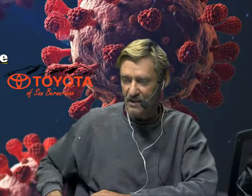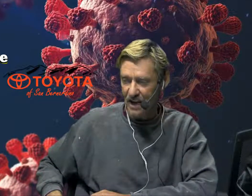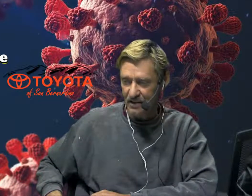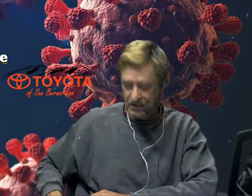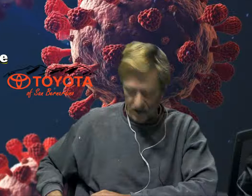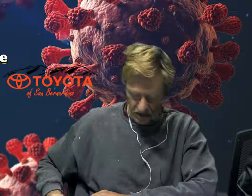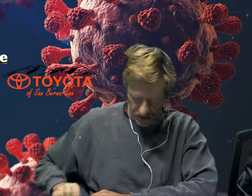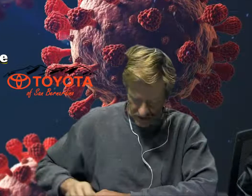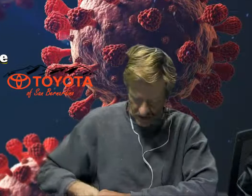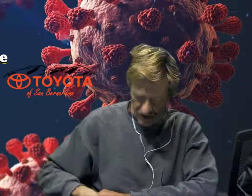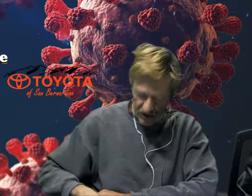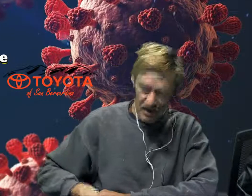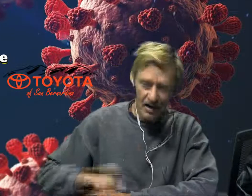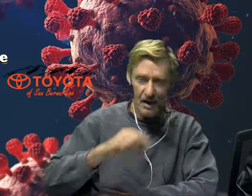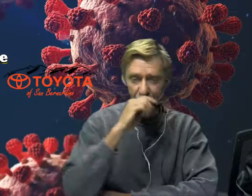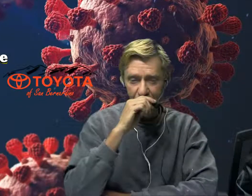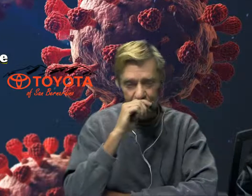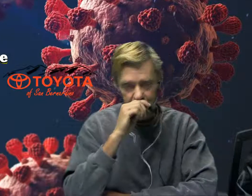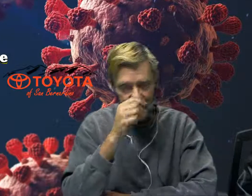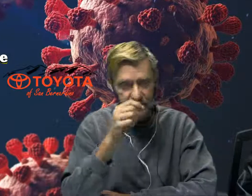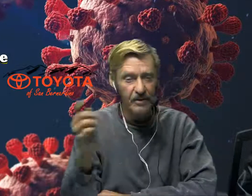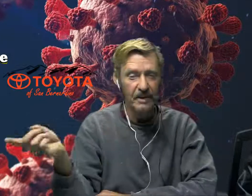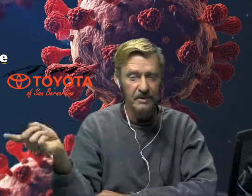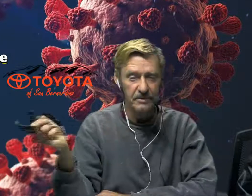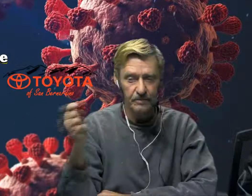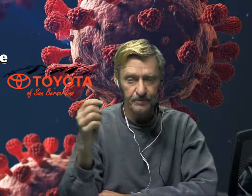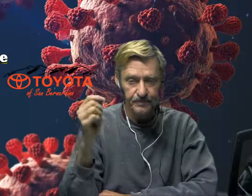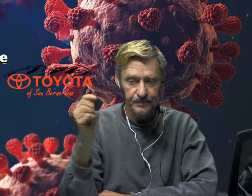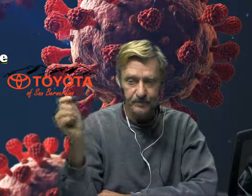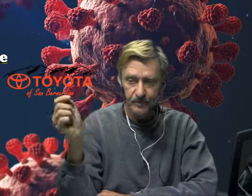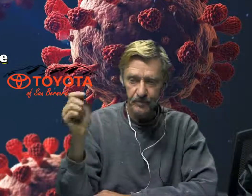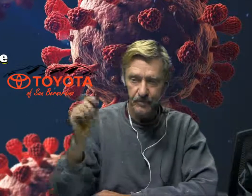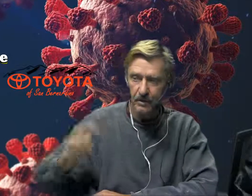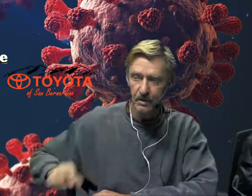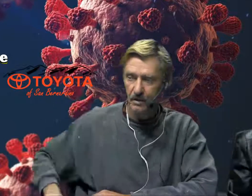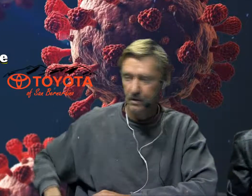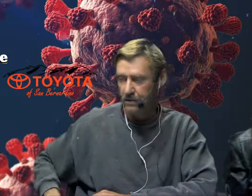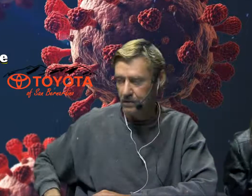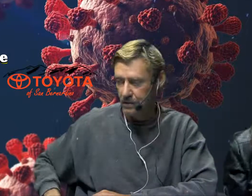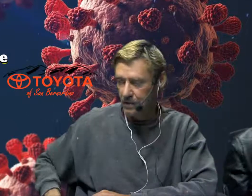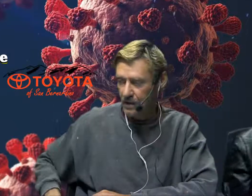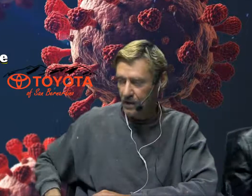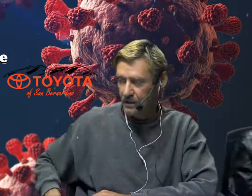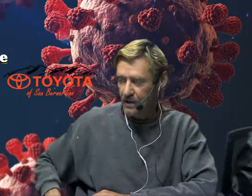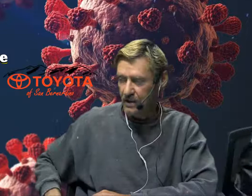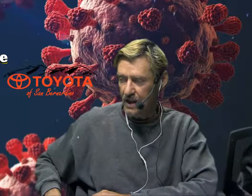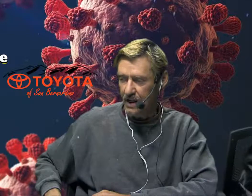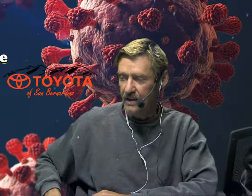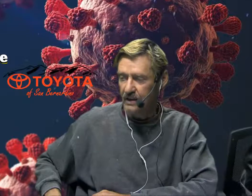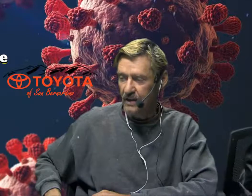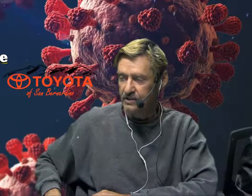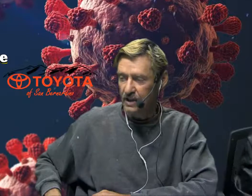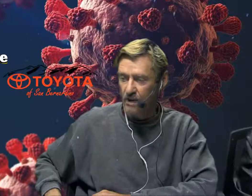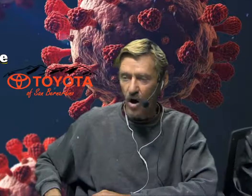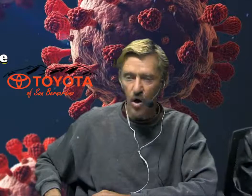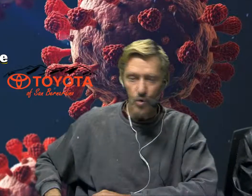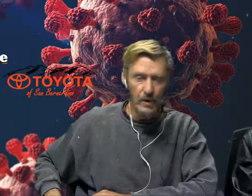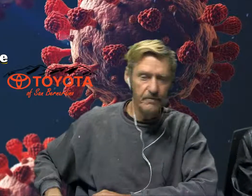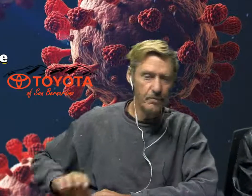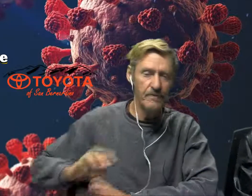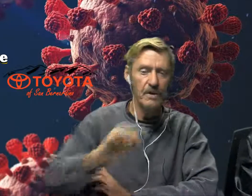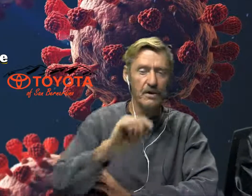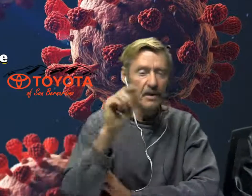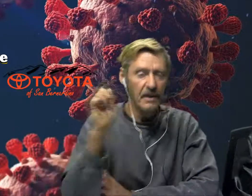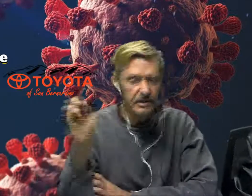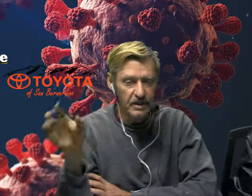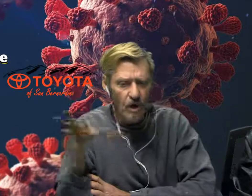for that. We're going to talk about that on the show. Amongst a bunch of other things. This app is like the best thing ever. And he